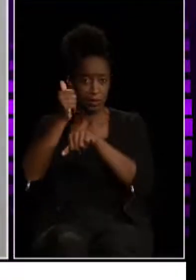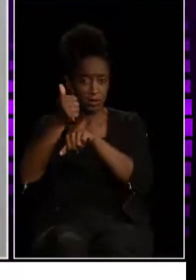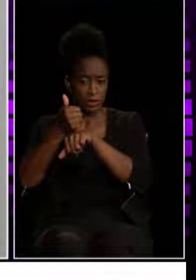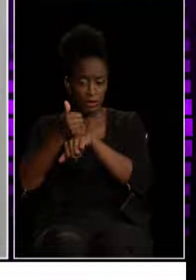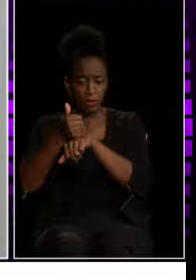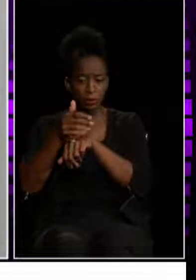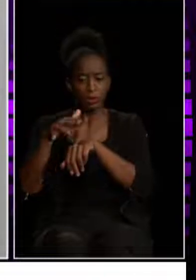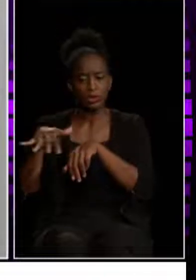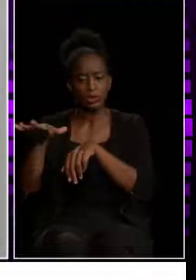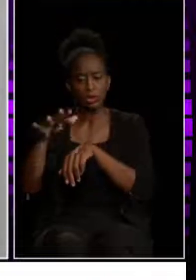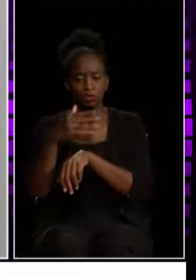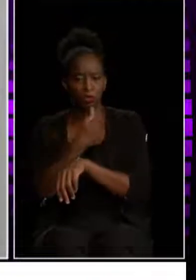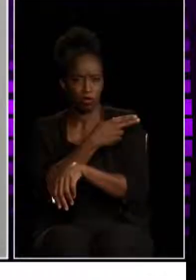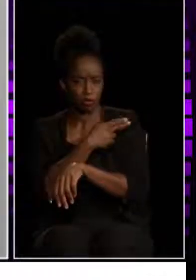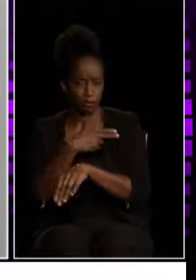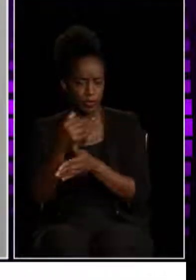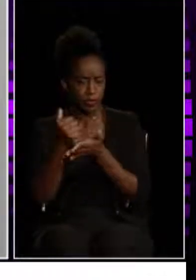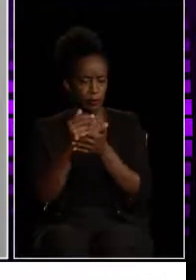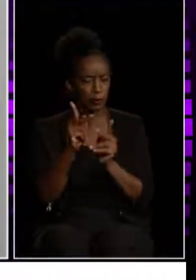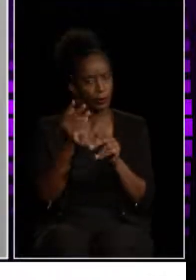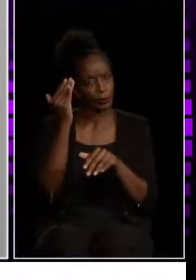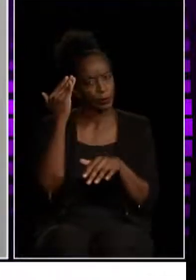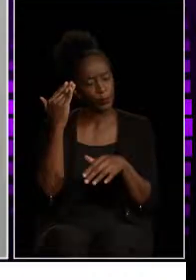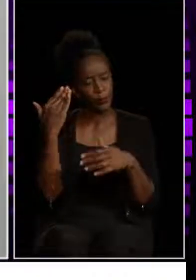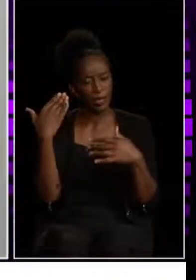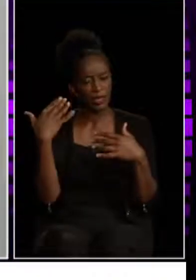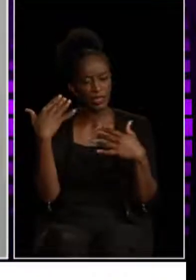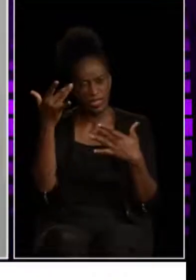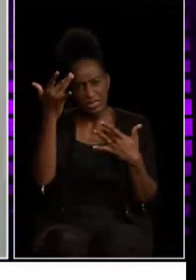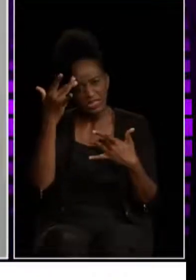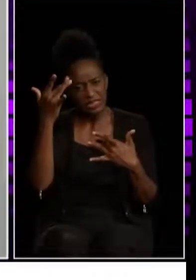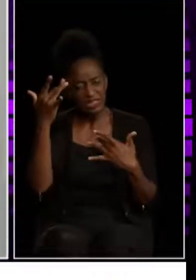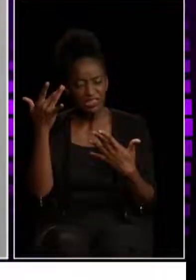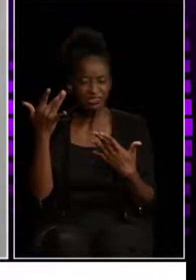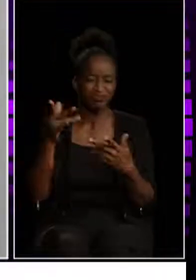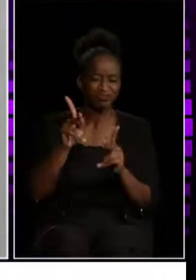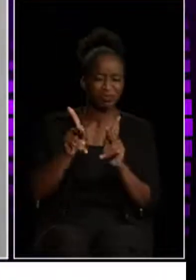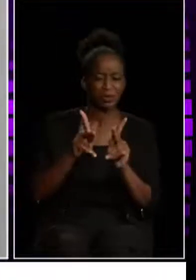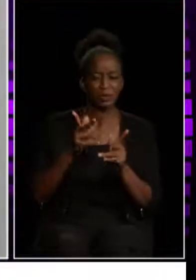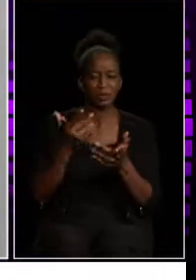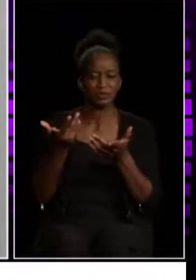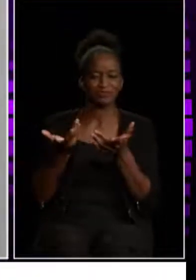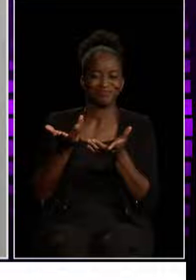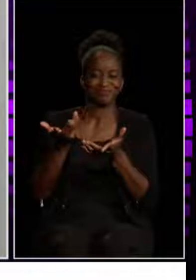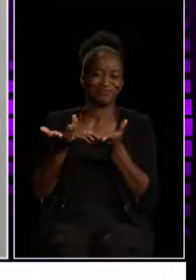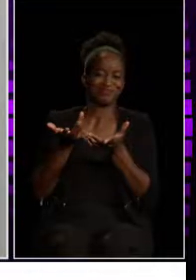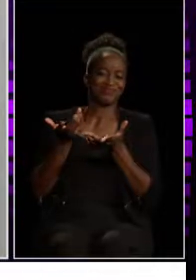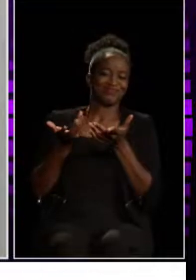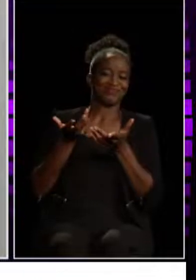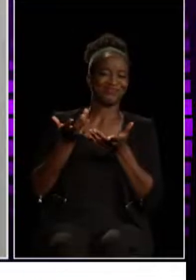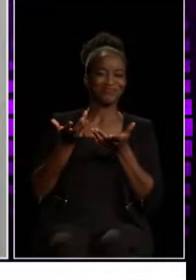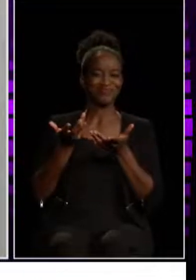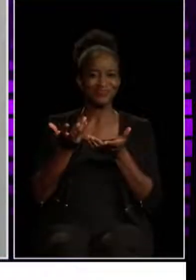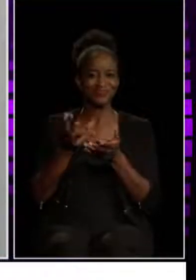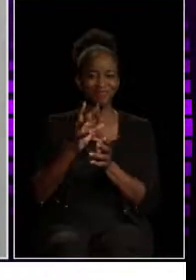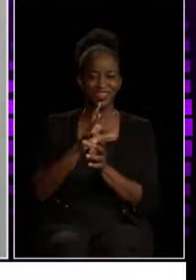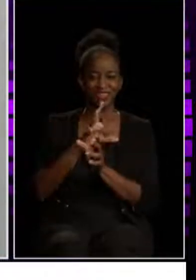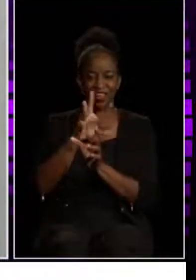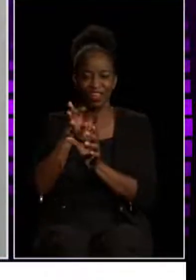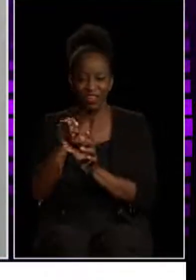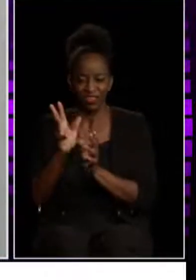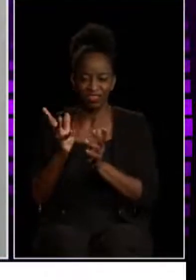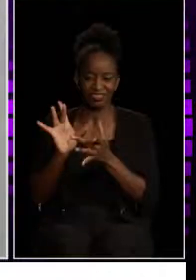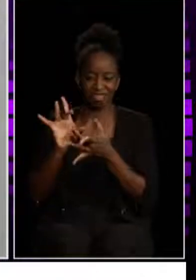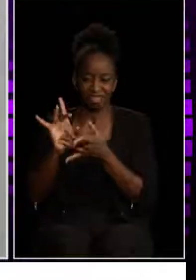And the pandemic has actually caused persons to take a more in-depth look at their mental